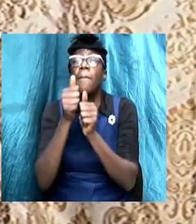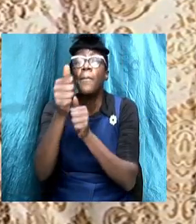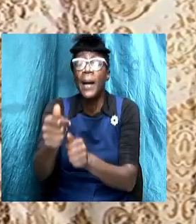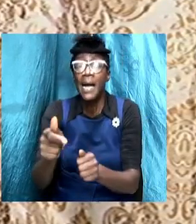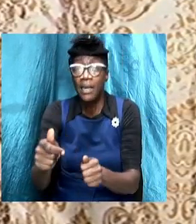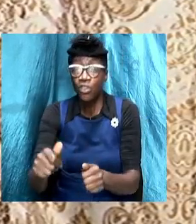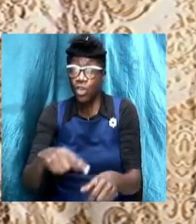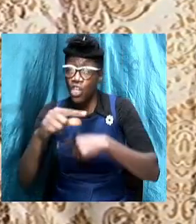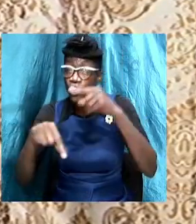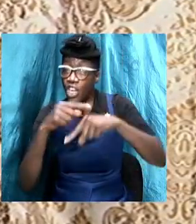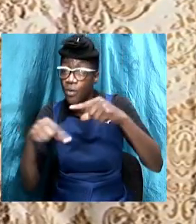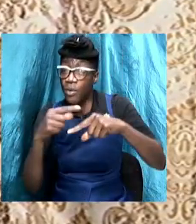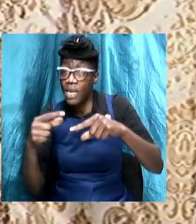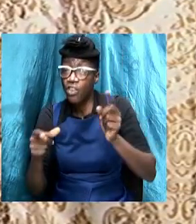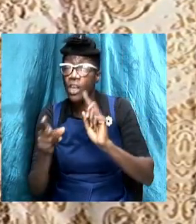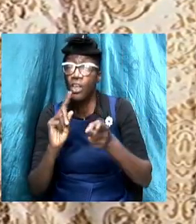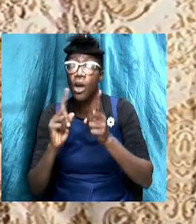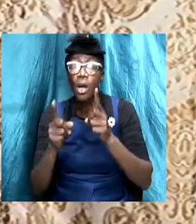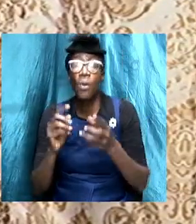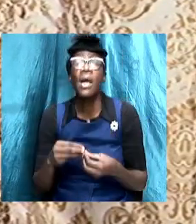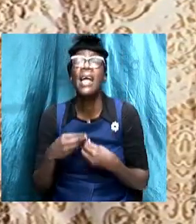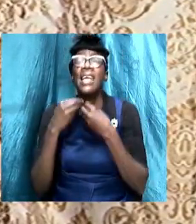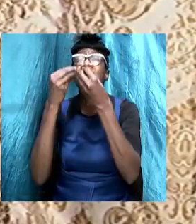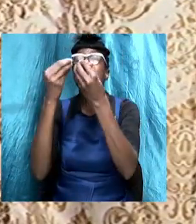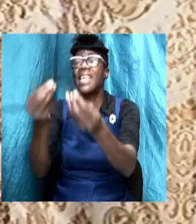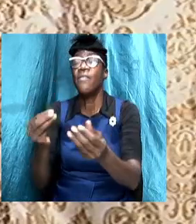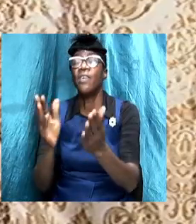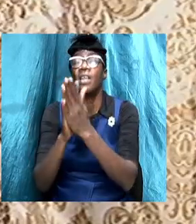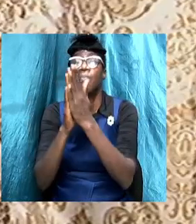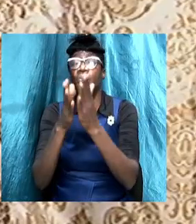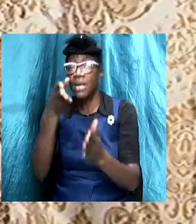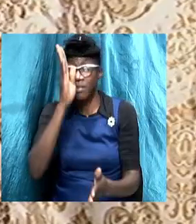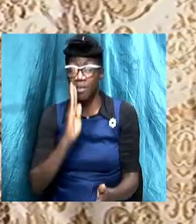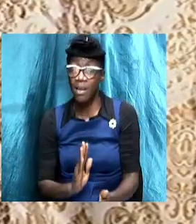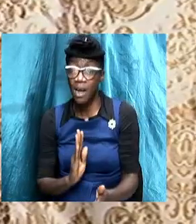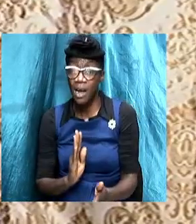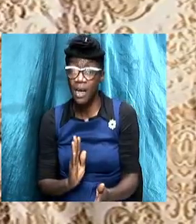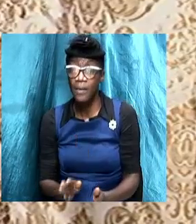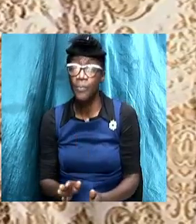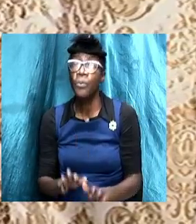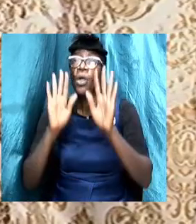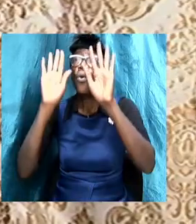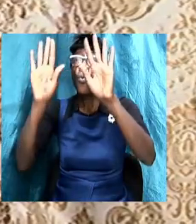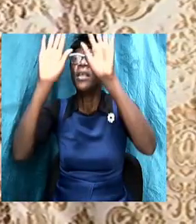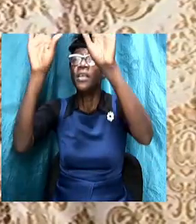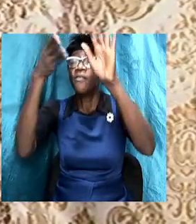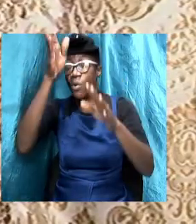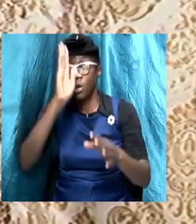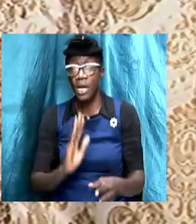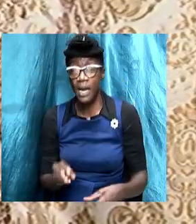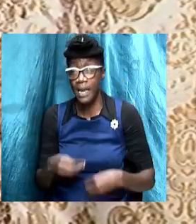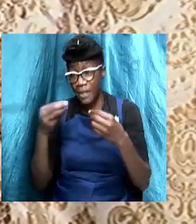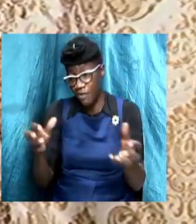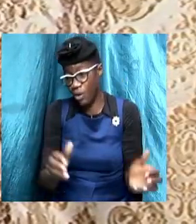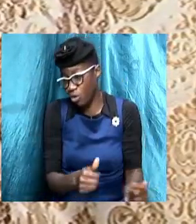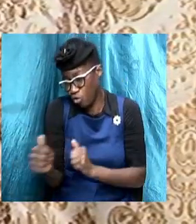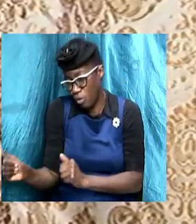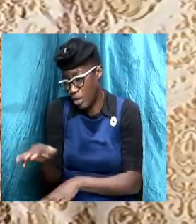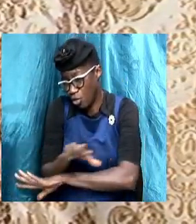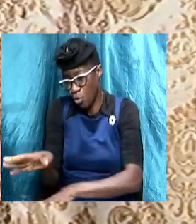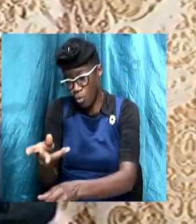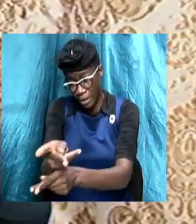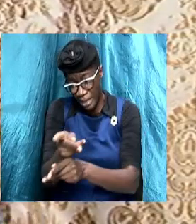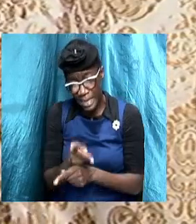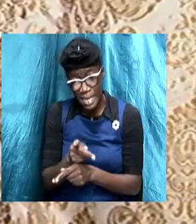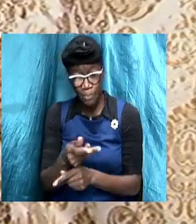everything. Talk about giving praises to the Lord. The fact that God is a wonderful God. The fact that God gives us strength. He didn't want to keep it to himself,